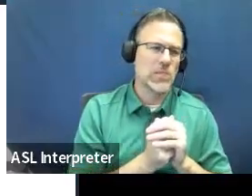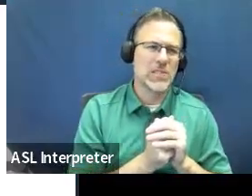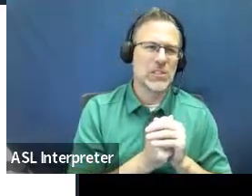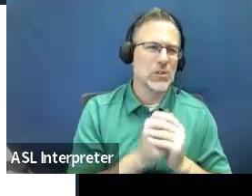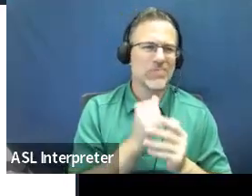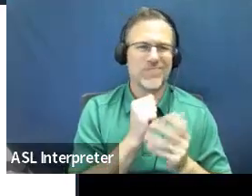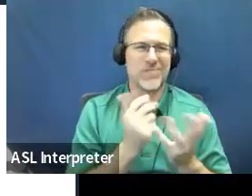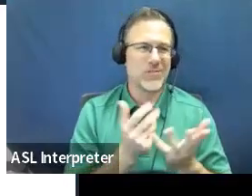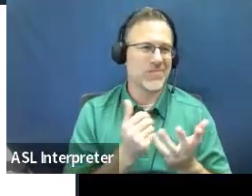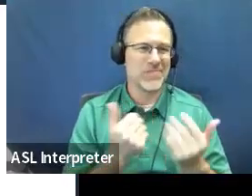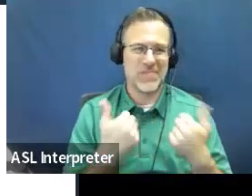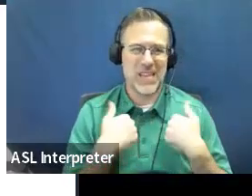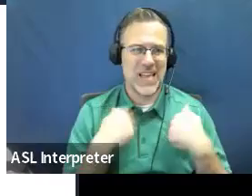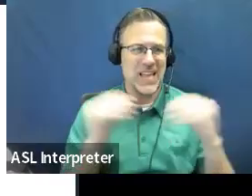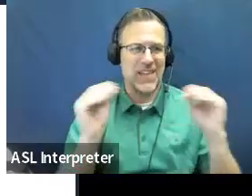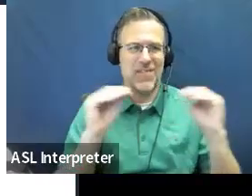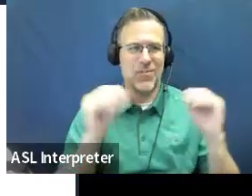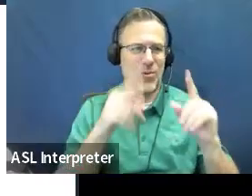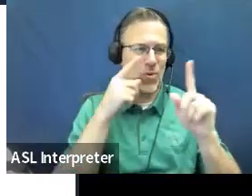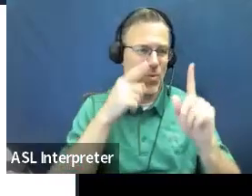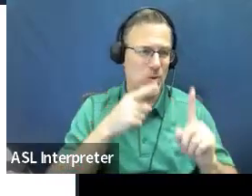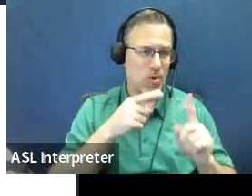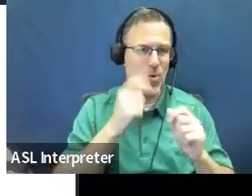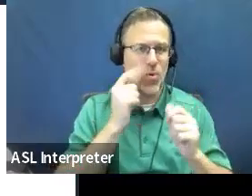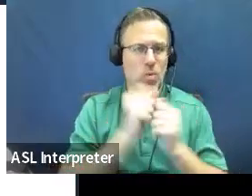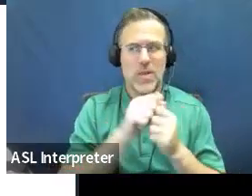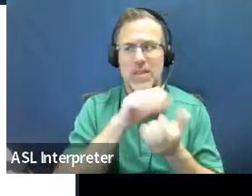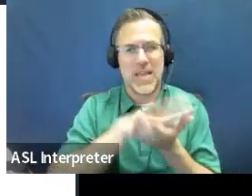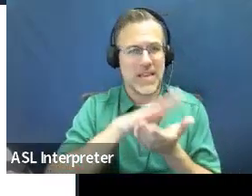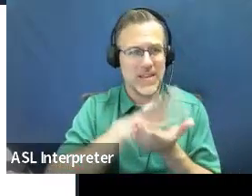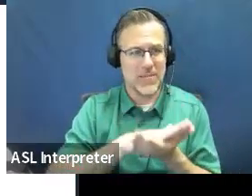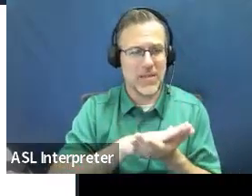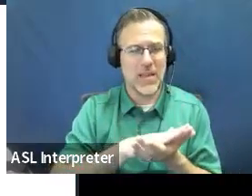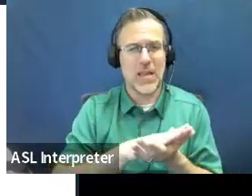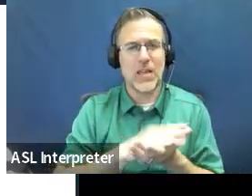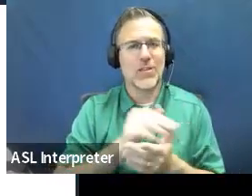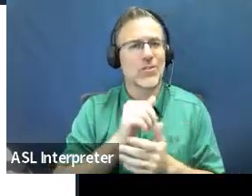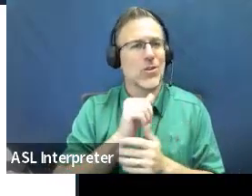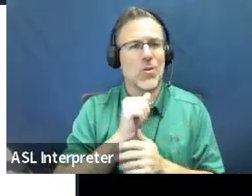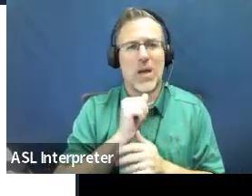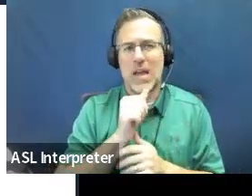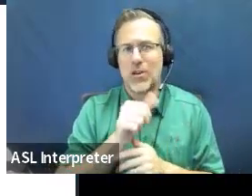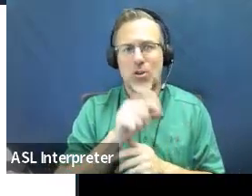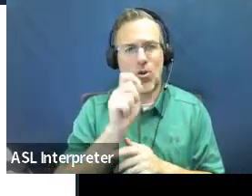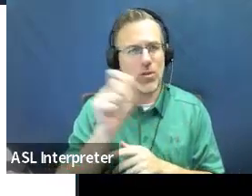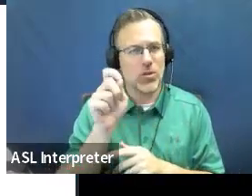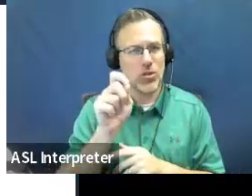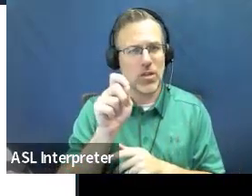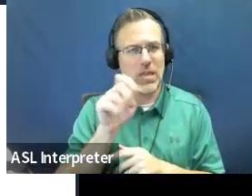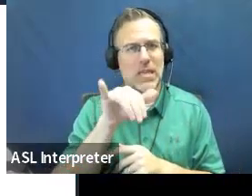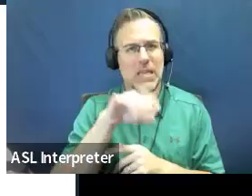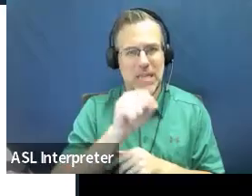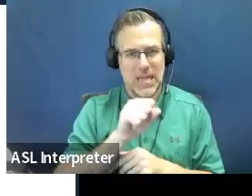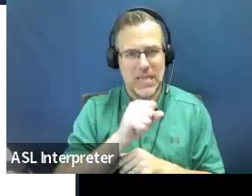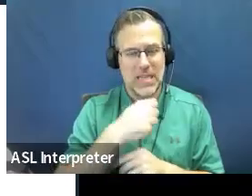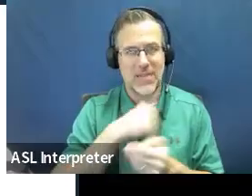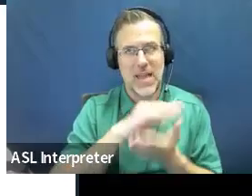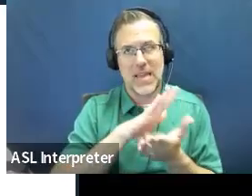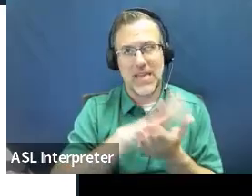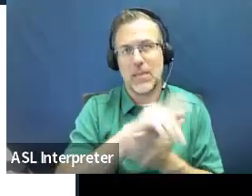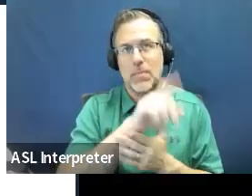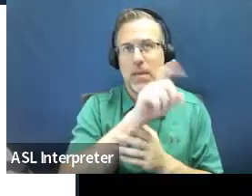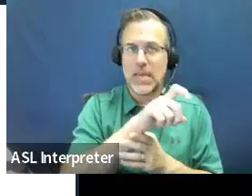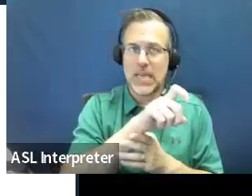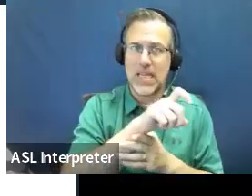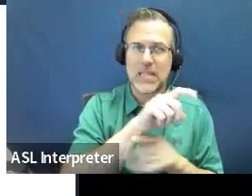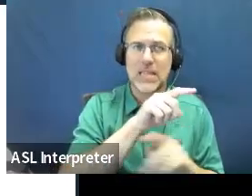have a goal around any academics. So I'm not checking, yes, they have academic needs. but that makes it sound like they're on